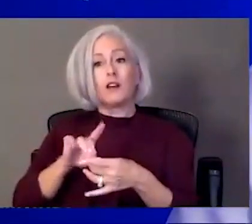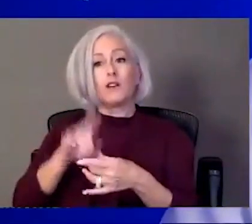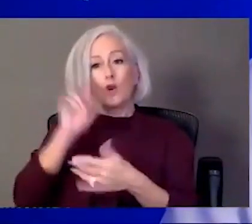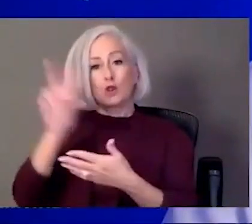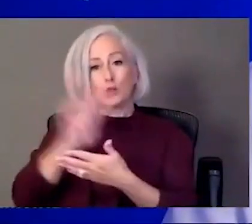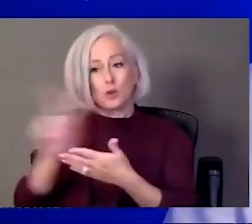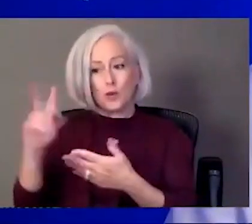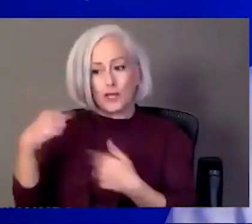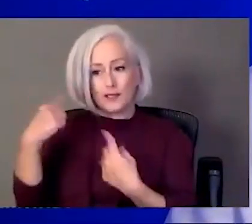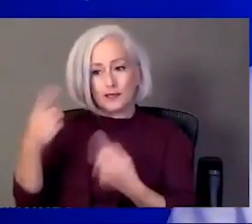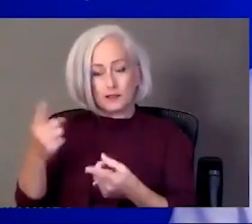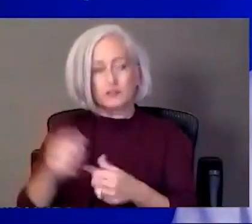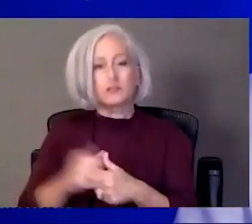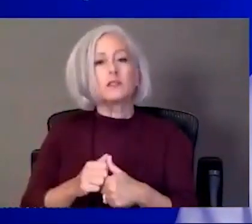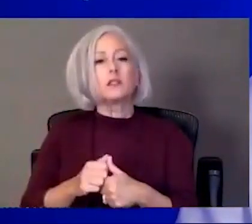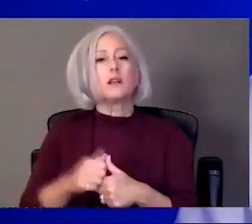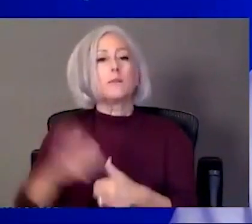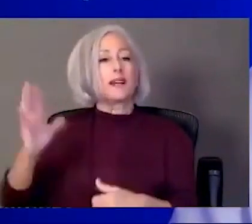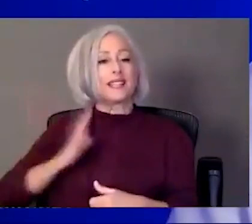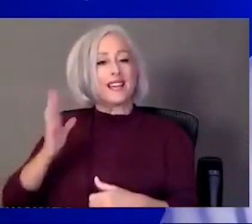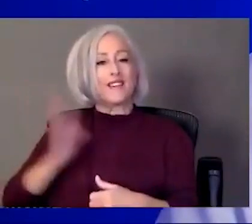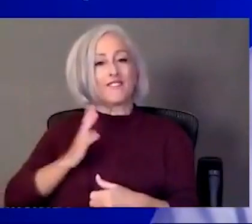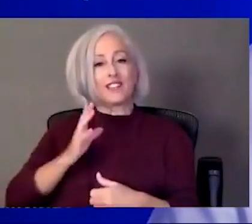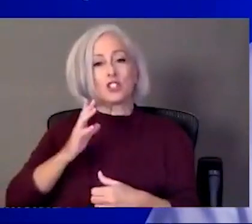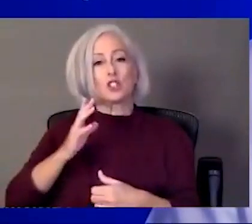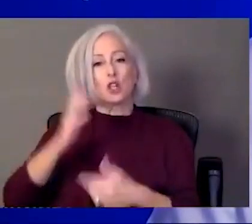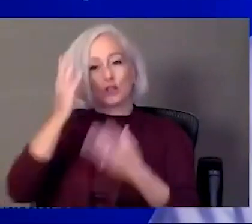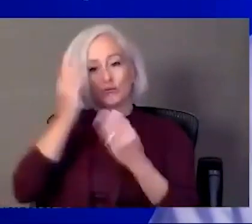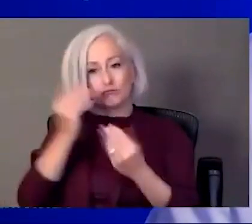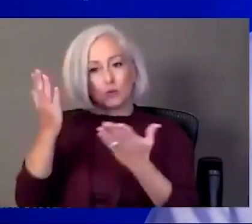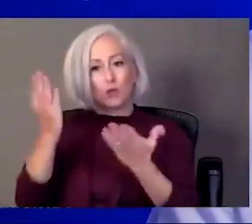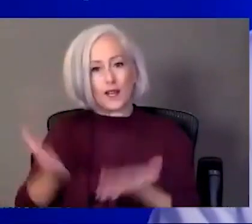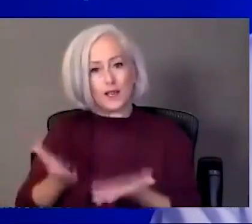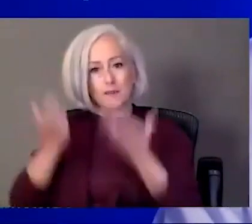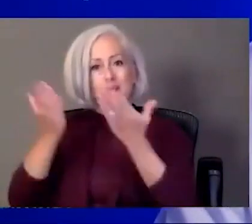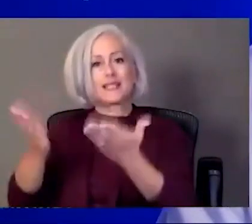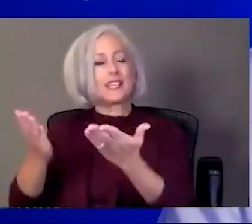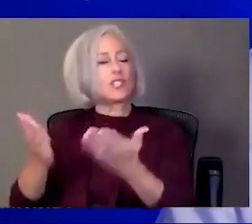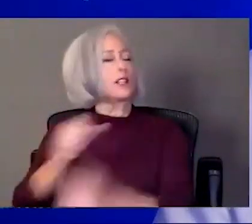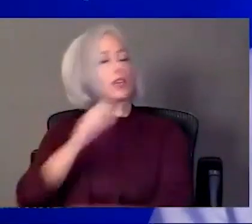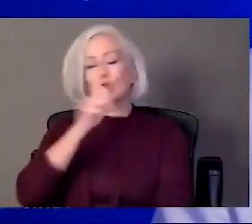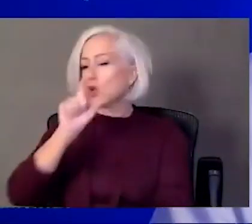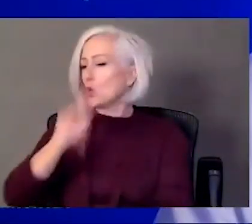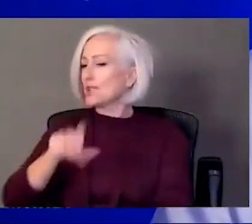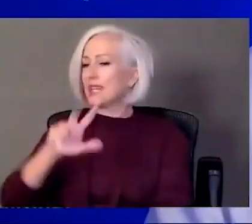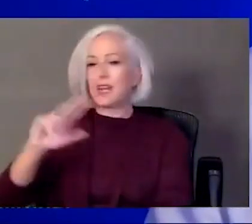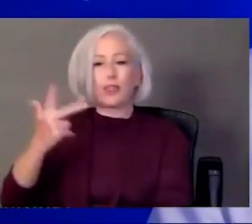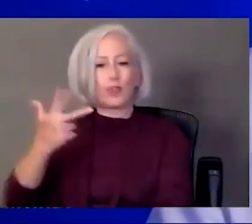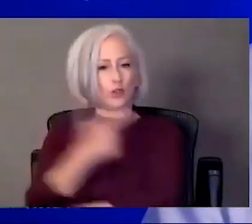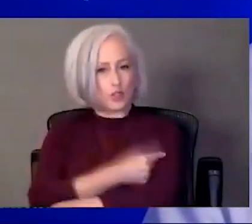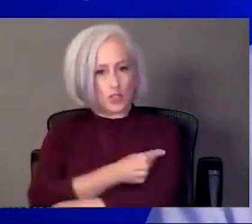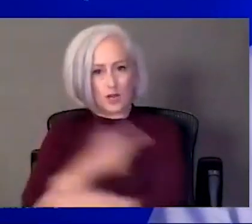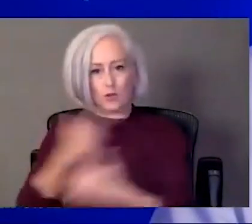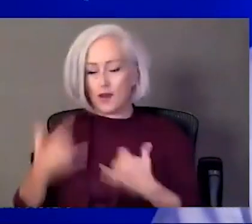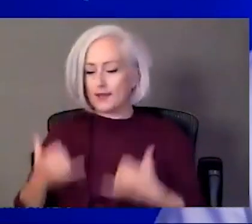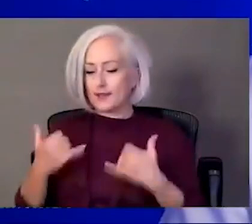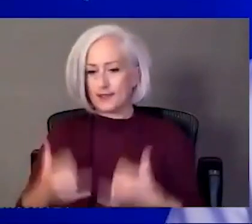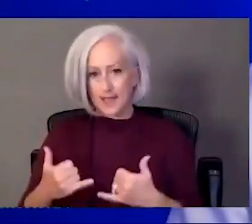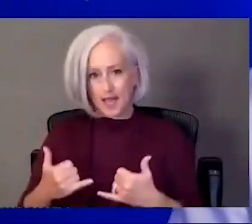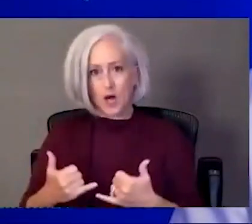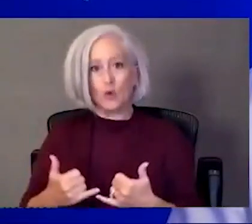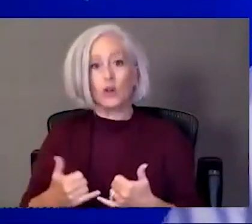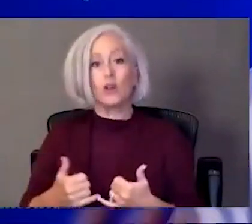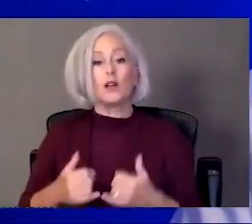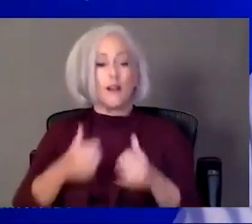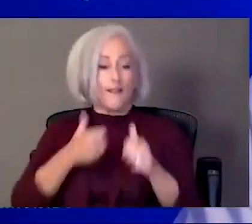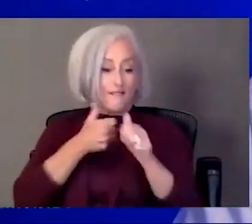is that at this point in time, additional dosing or boosters is not needed. As far as tracking across state lines, I'm not even clear